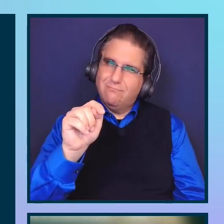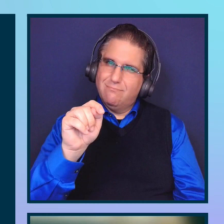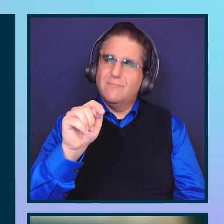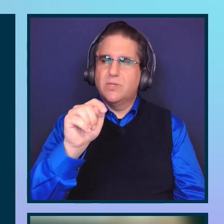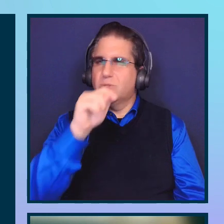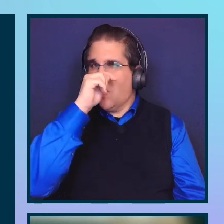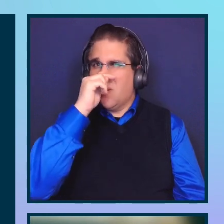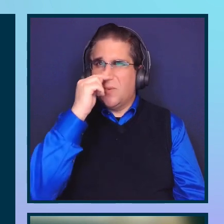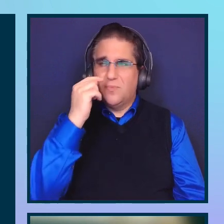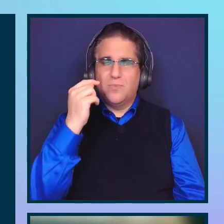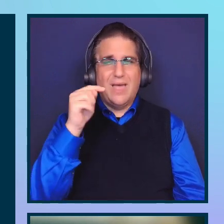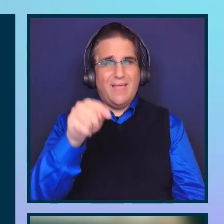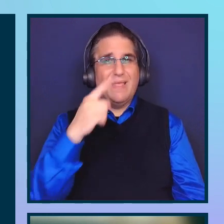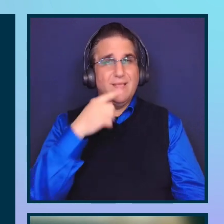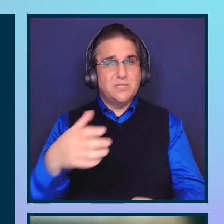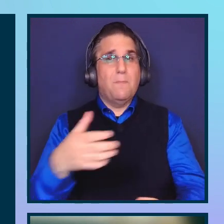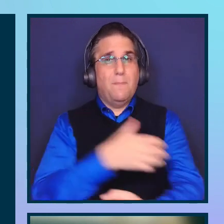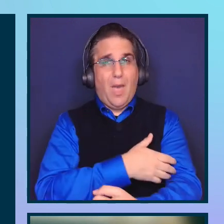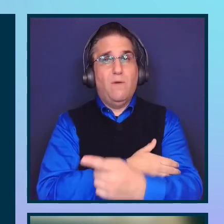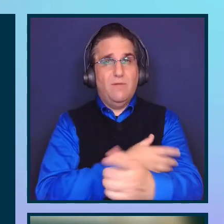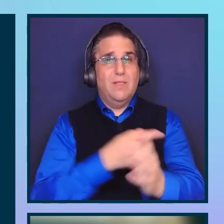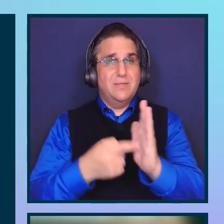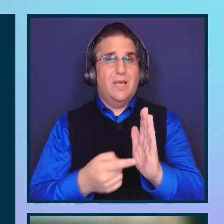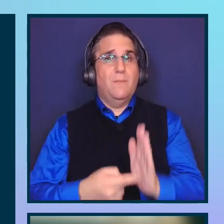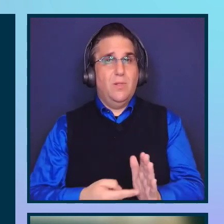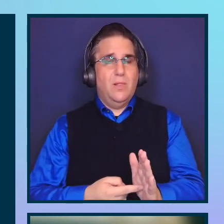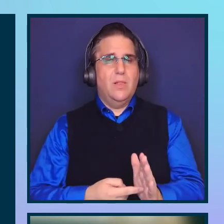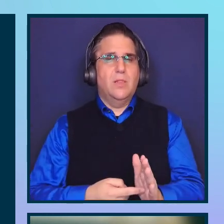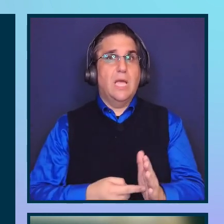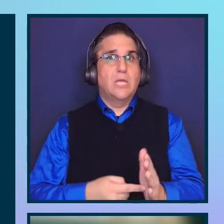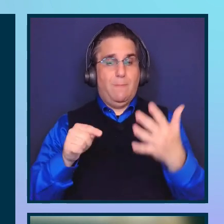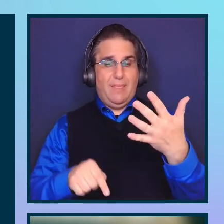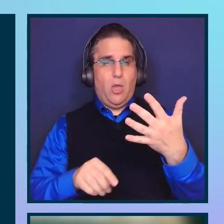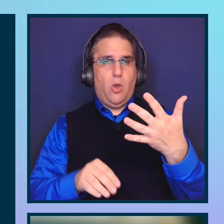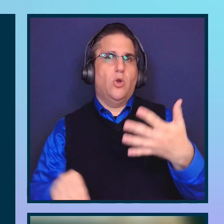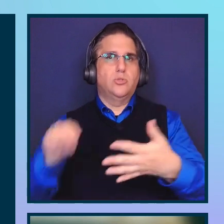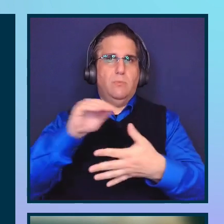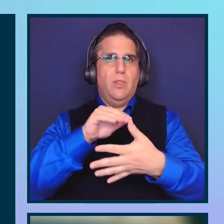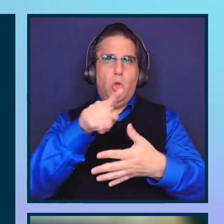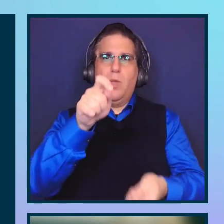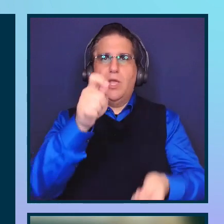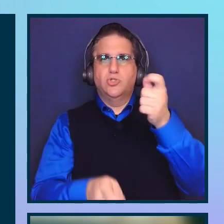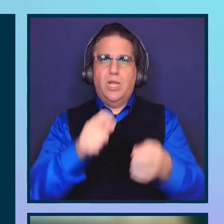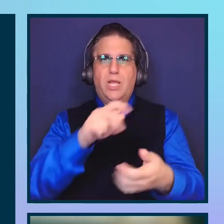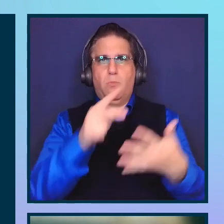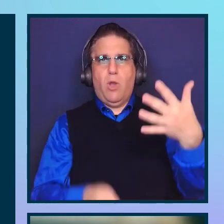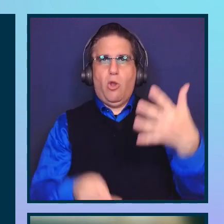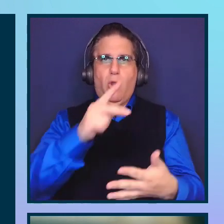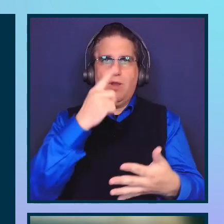pretty powerful example of when accessibility sort priority can be used for good.